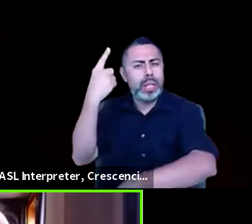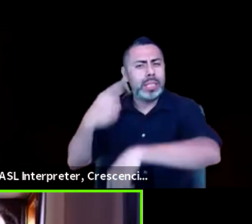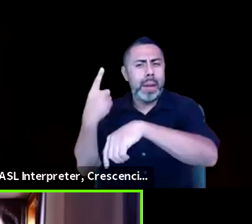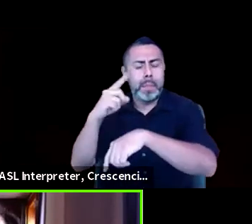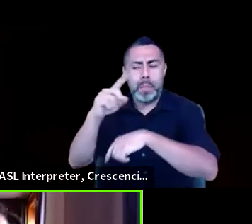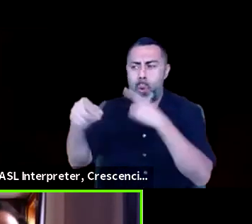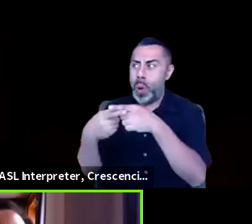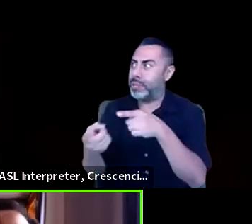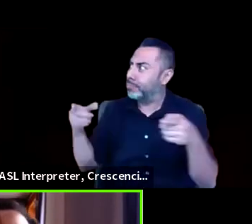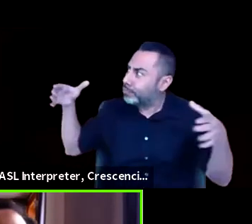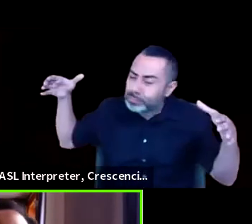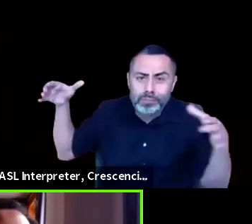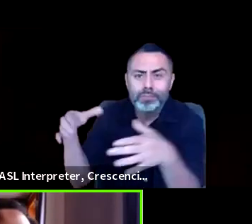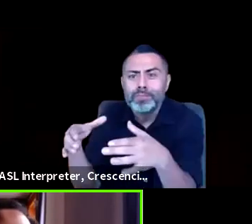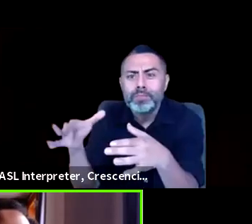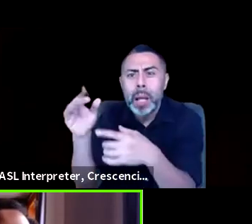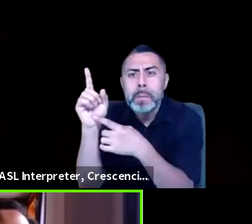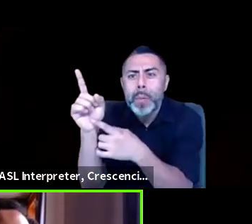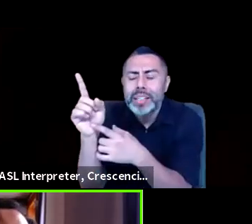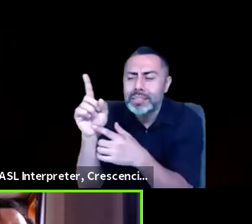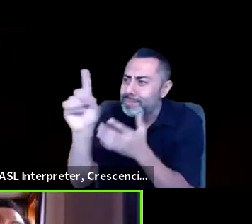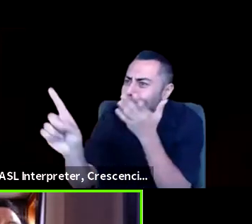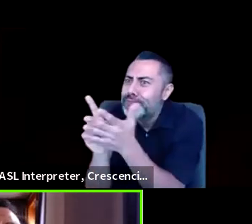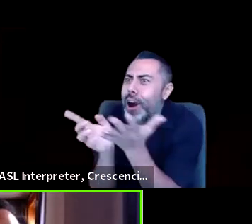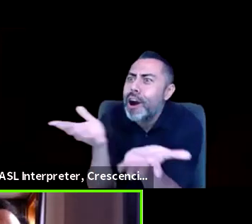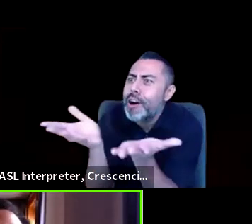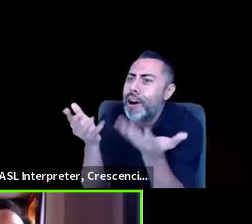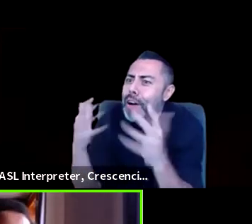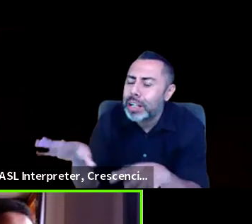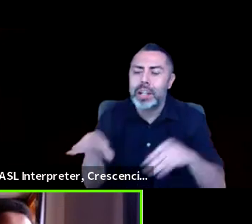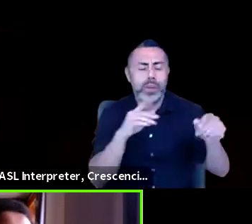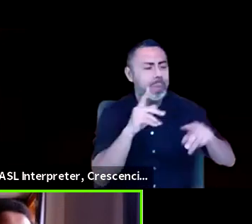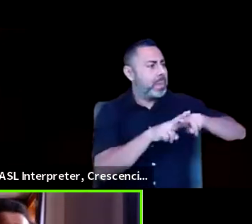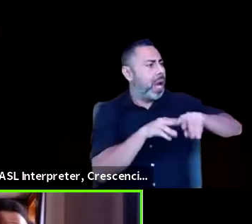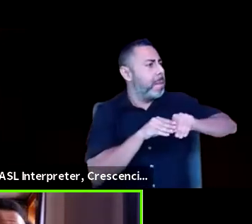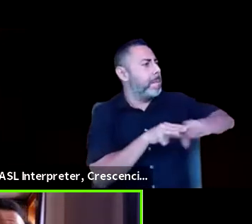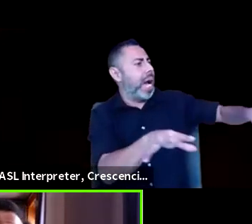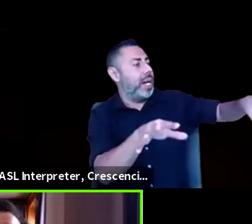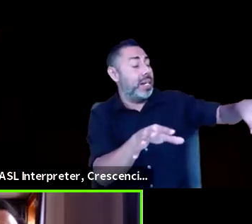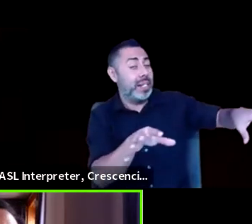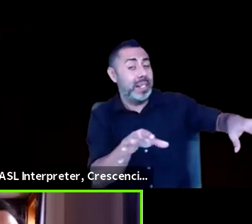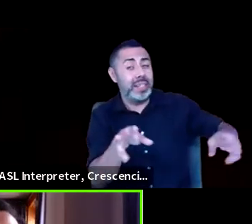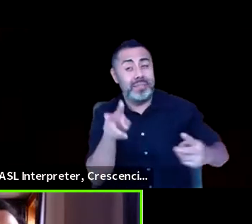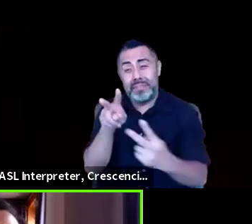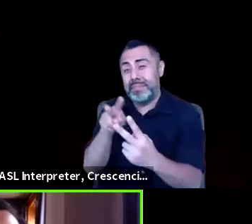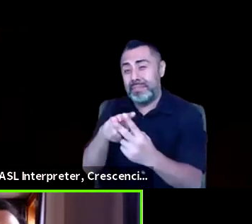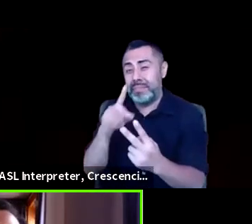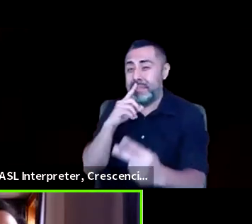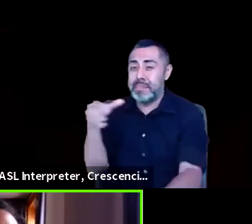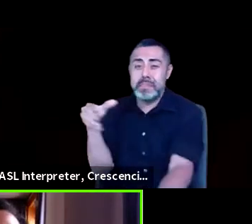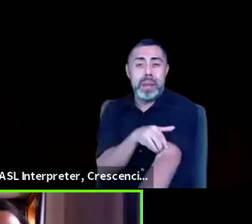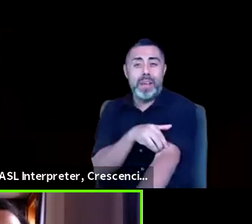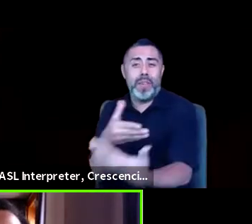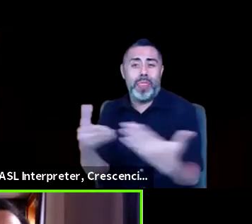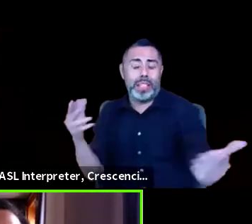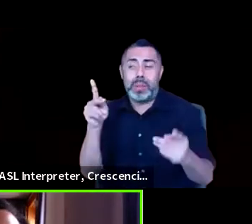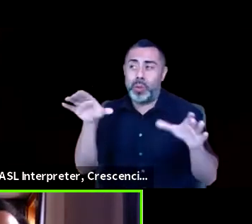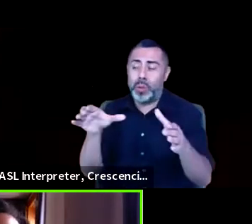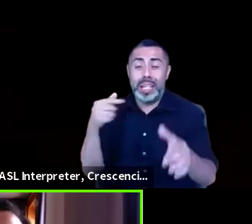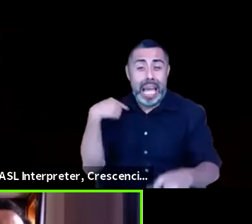gathering. So those are two really beautiful examples of things that people are doing, I suspect through listening to what is happening in the